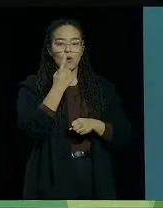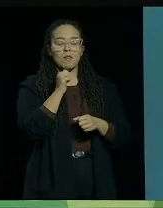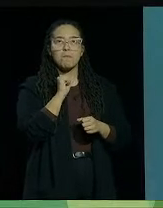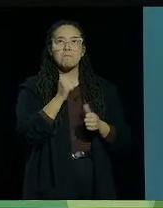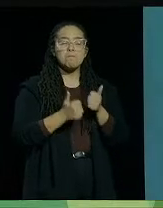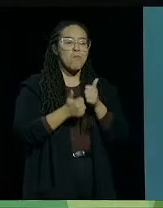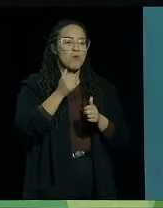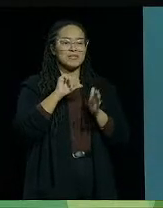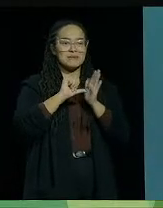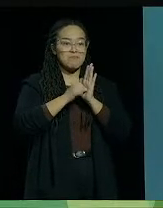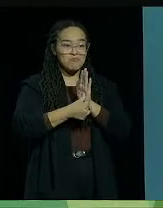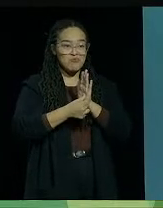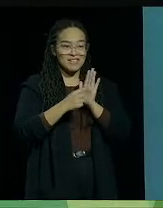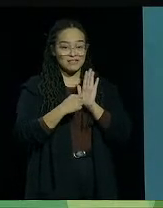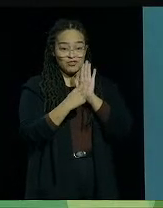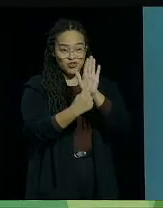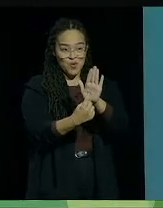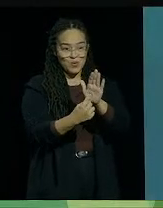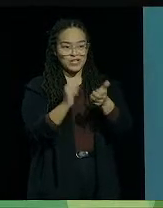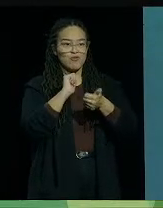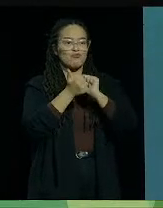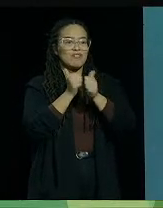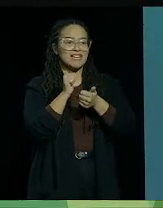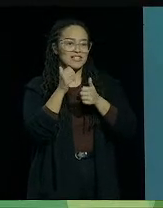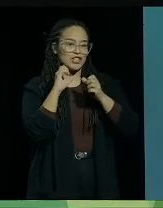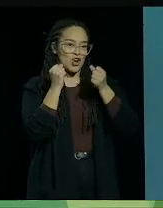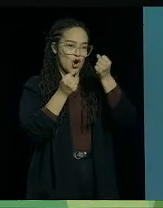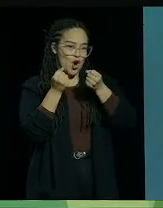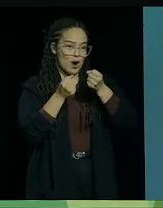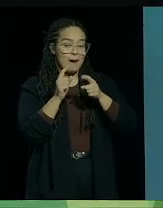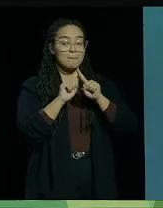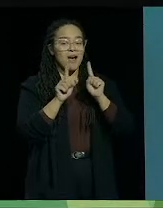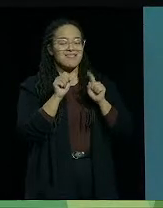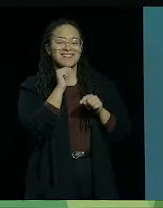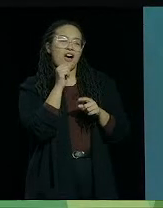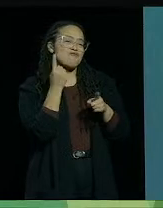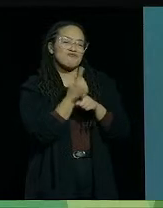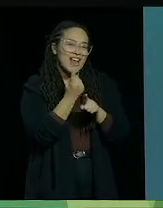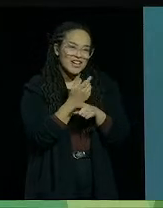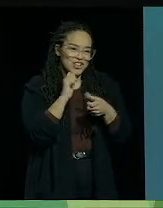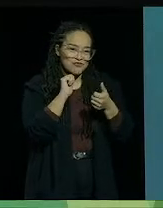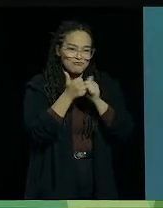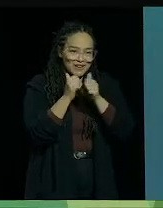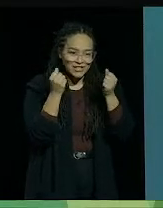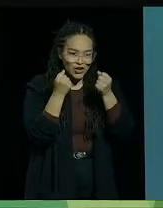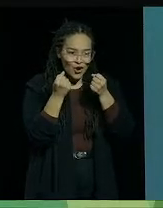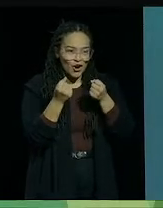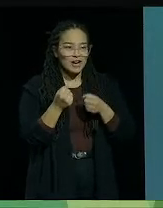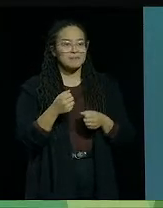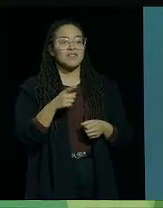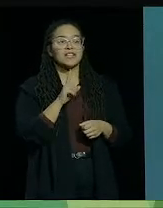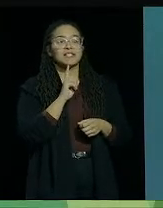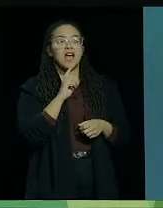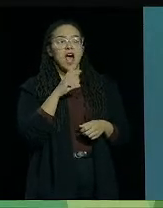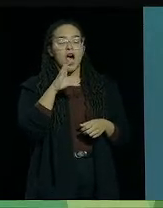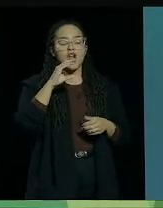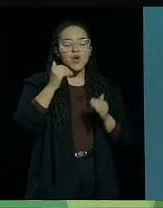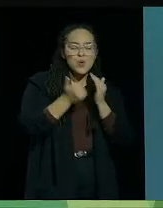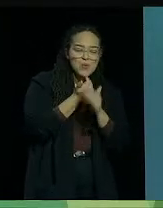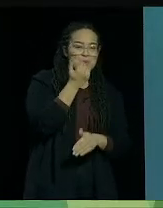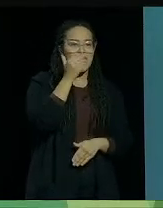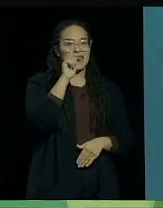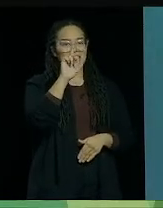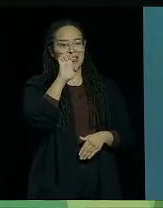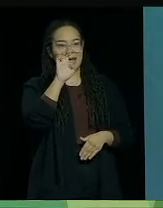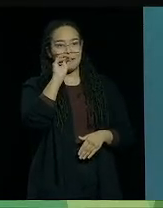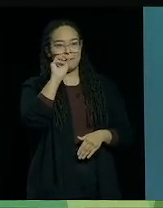impressive showcases is a race car. But it's not just any race car, though. It's a cutting-edge Le Mans